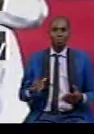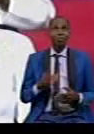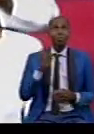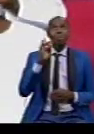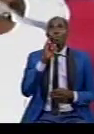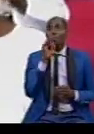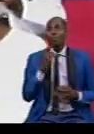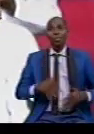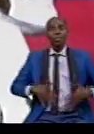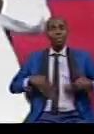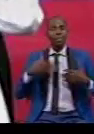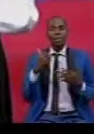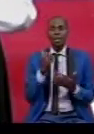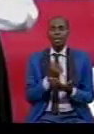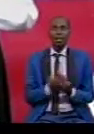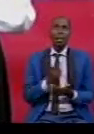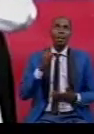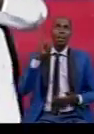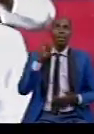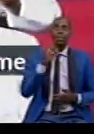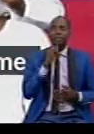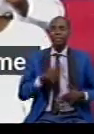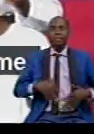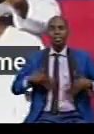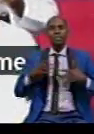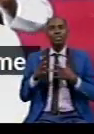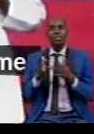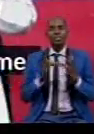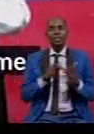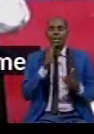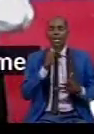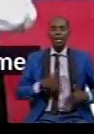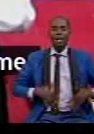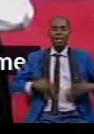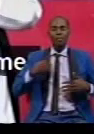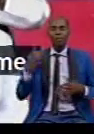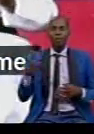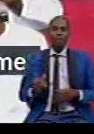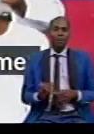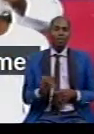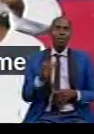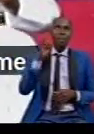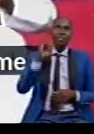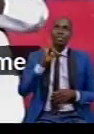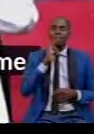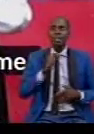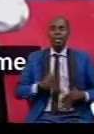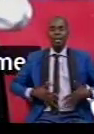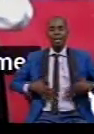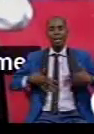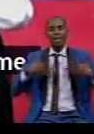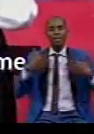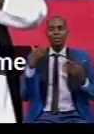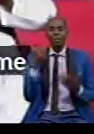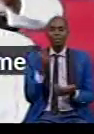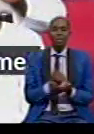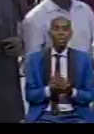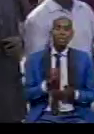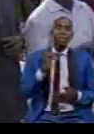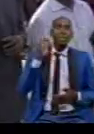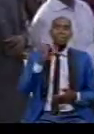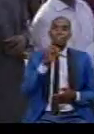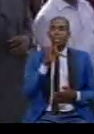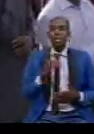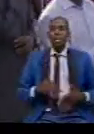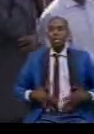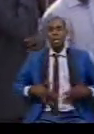us, that behold, I give unto you power. Power. Power to